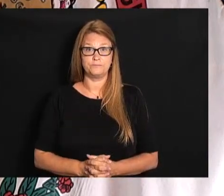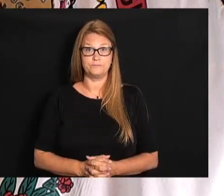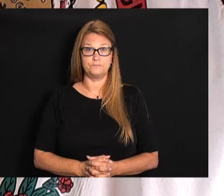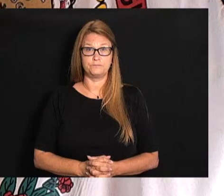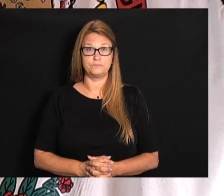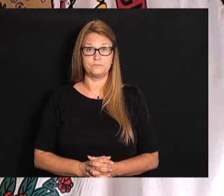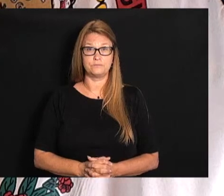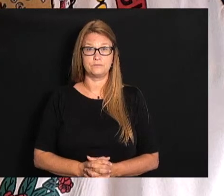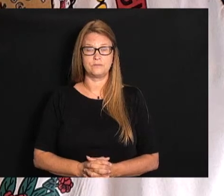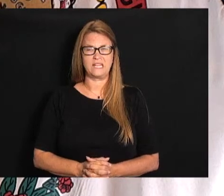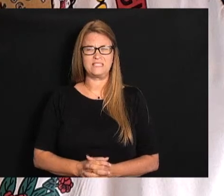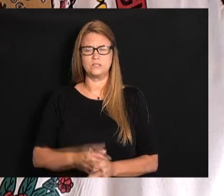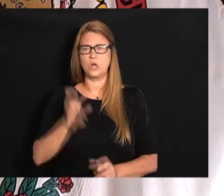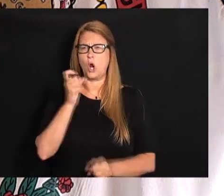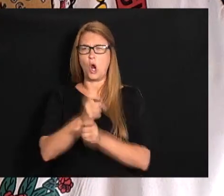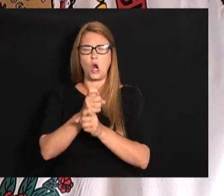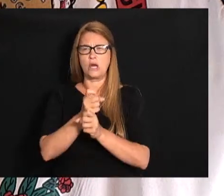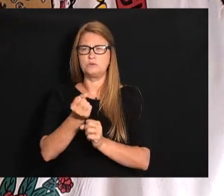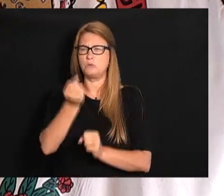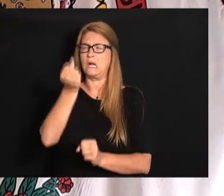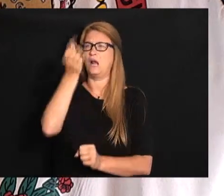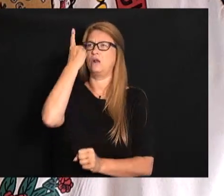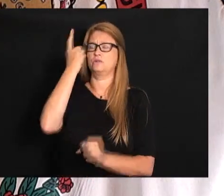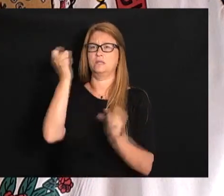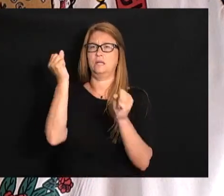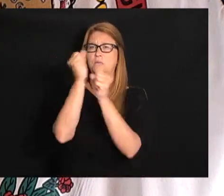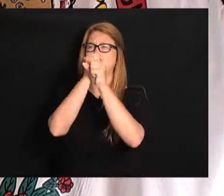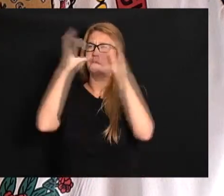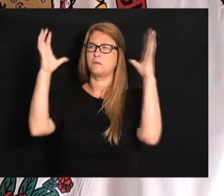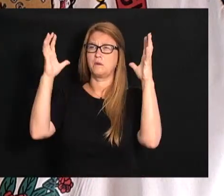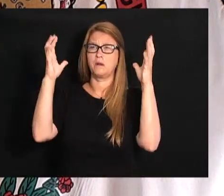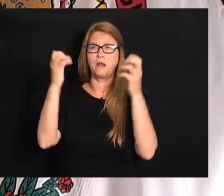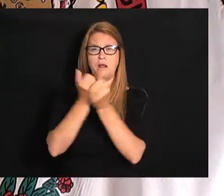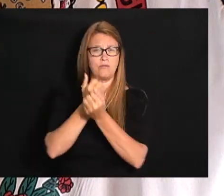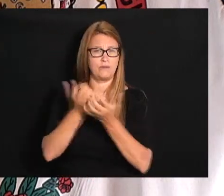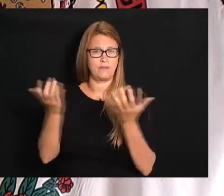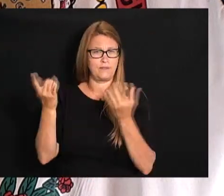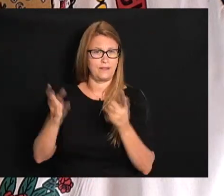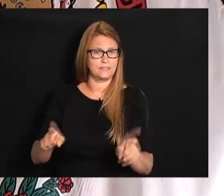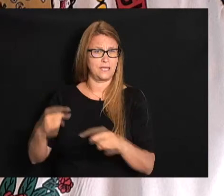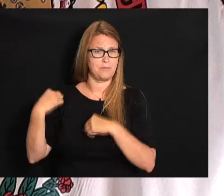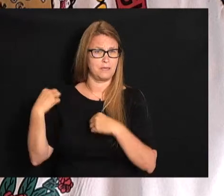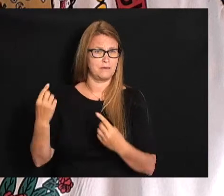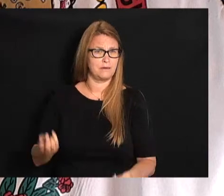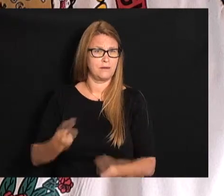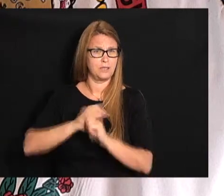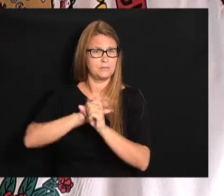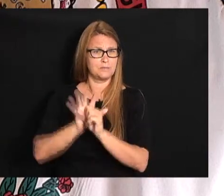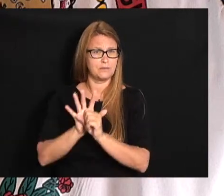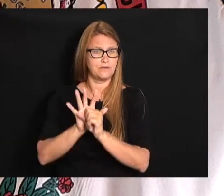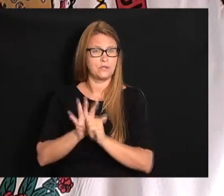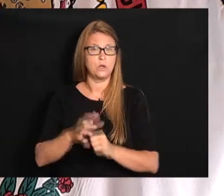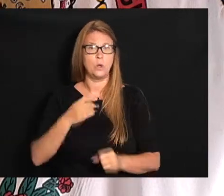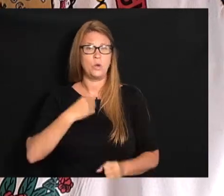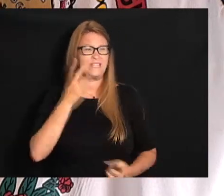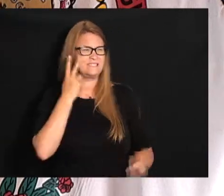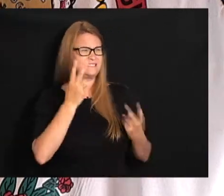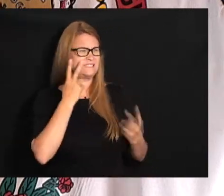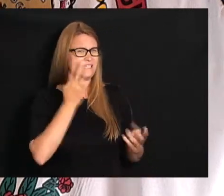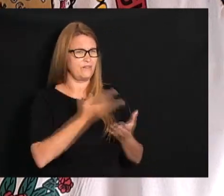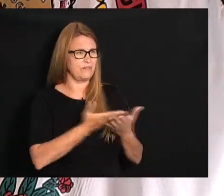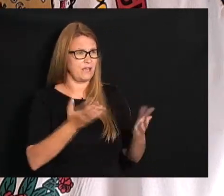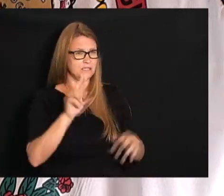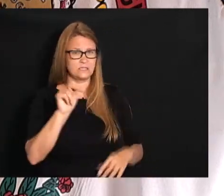just hard to fathom. I mean, you know, if you think of all the tough things that we see on the news from time to time over